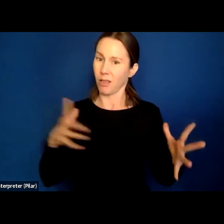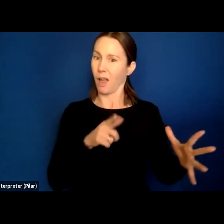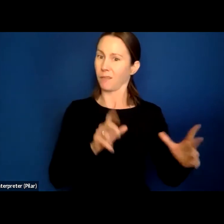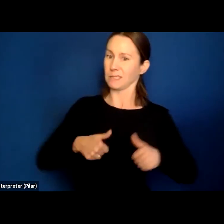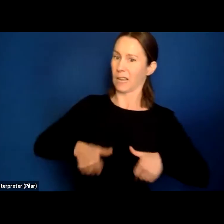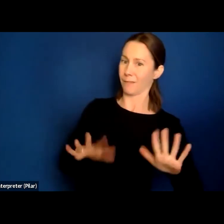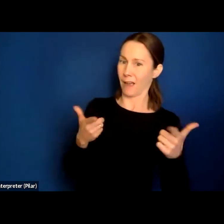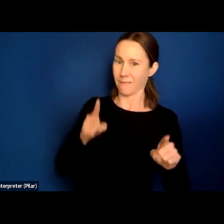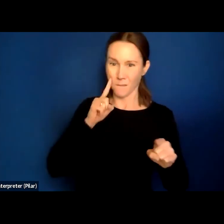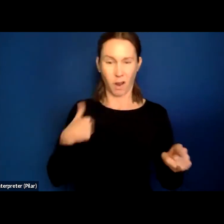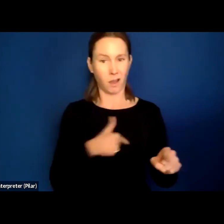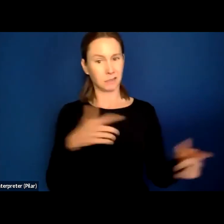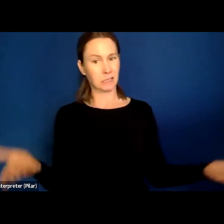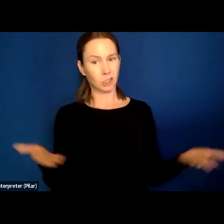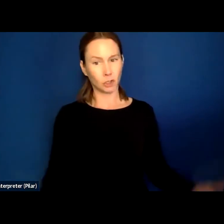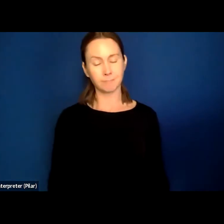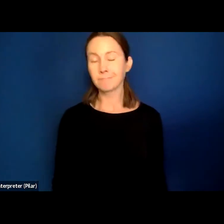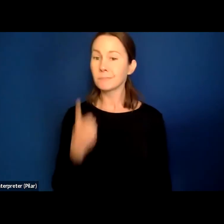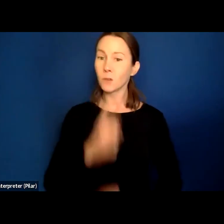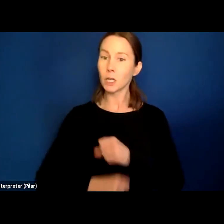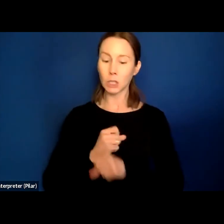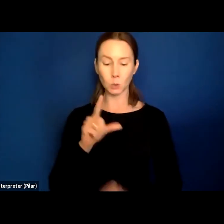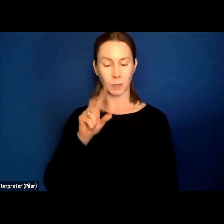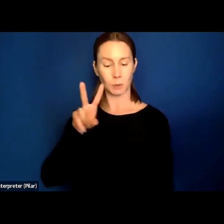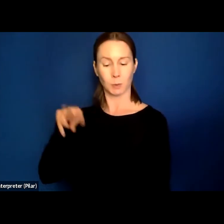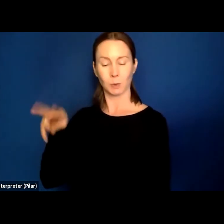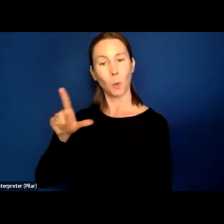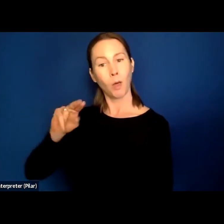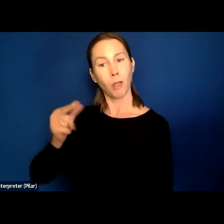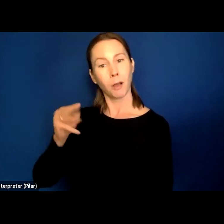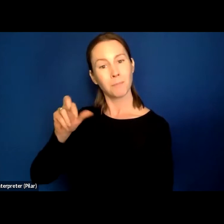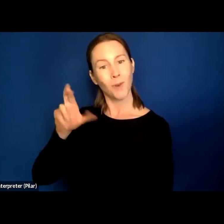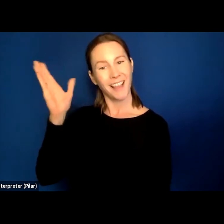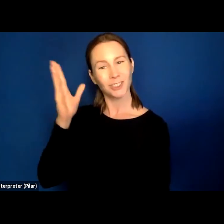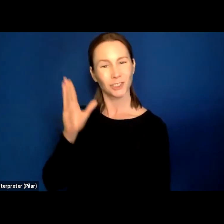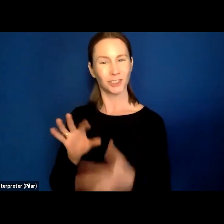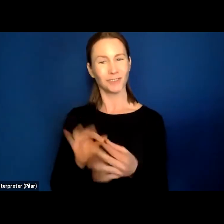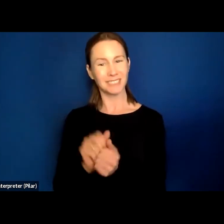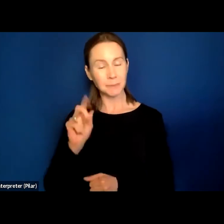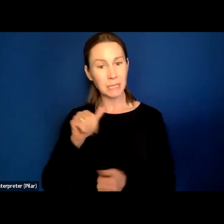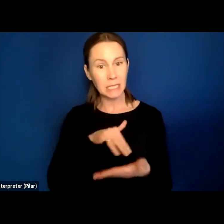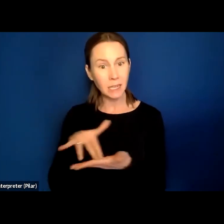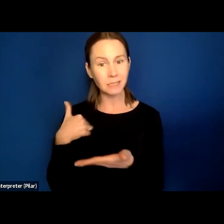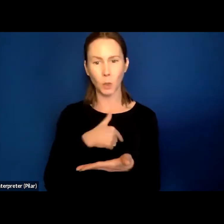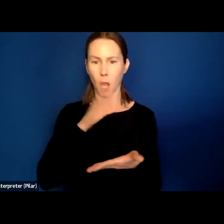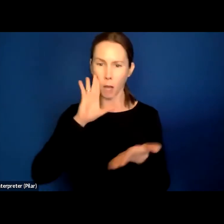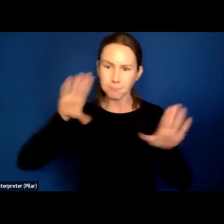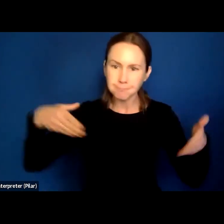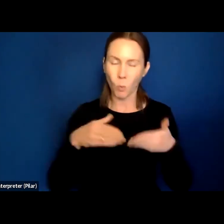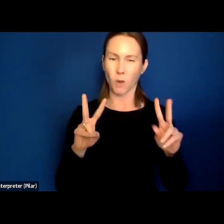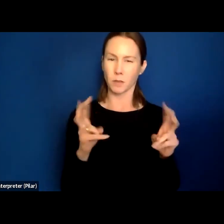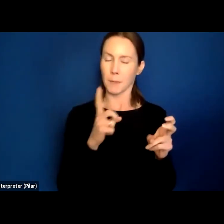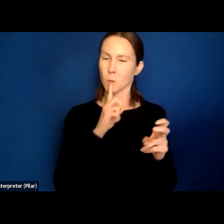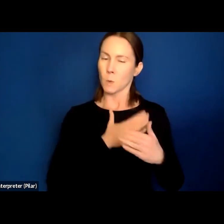For the 2022 Longmore Lecture in Disability Studies, we're diving deep into a topic near and dear to lots of our